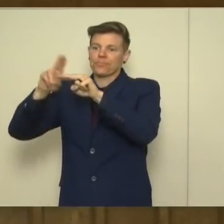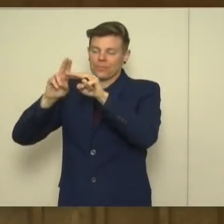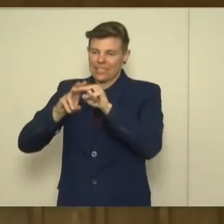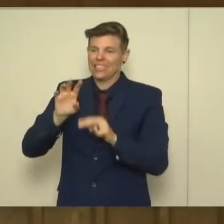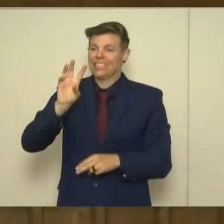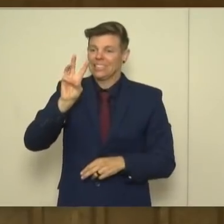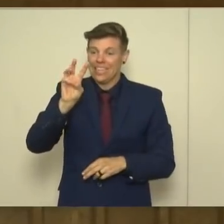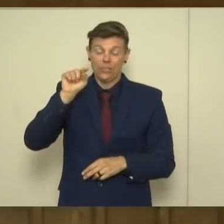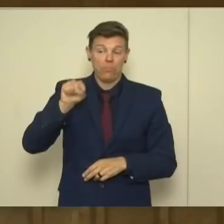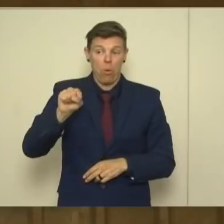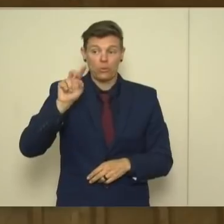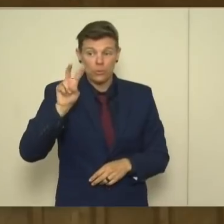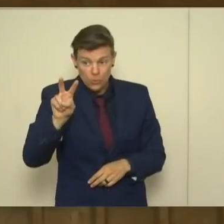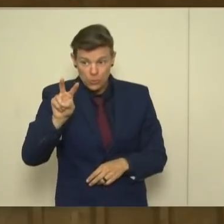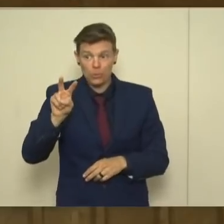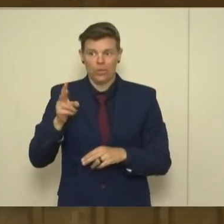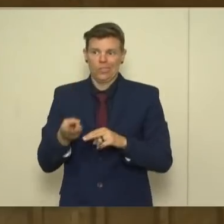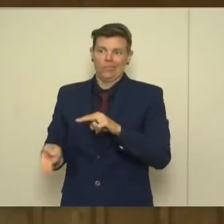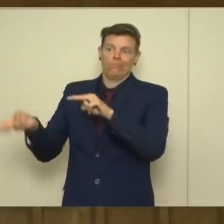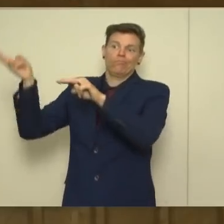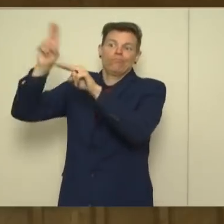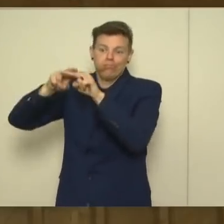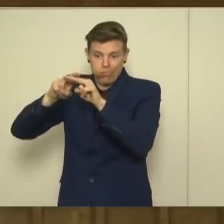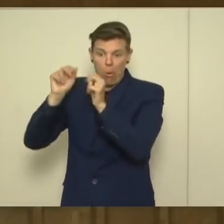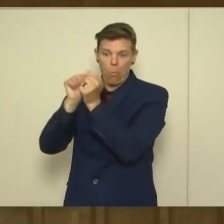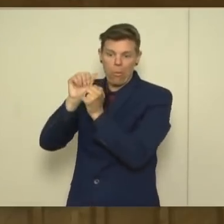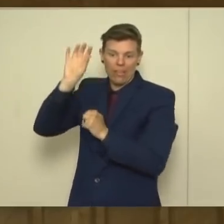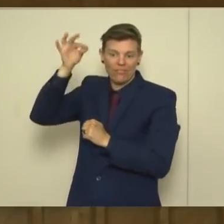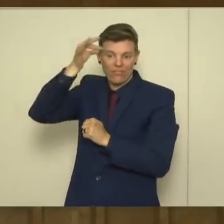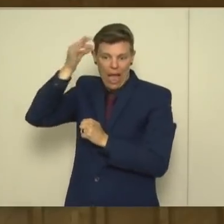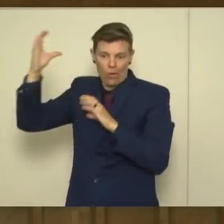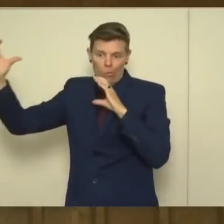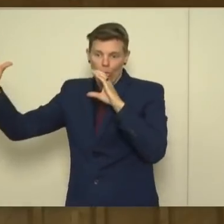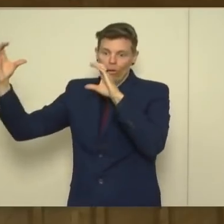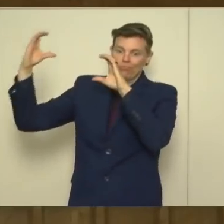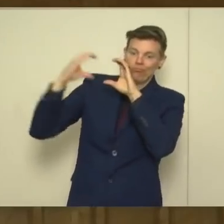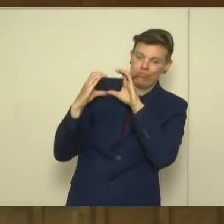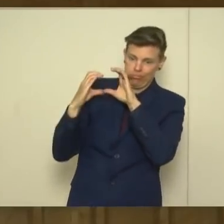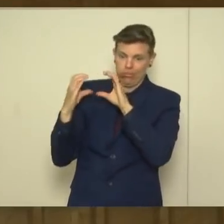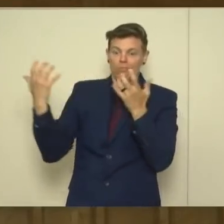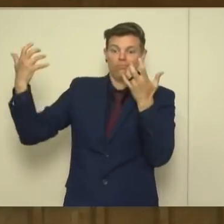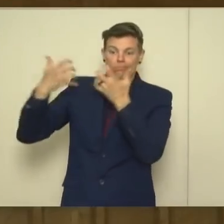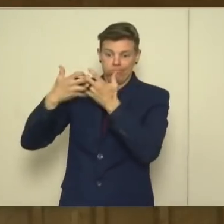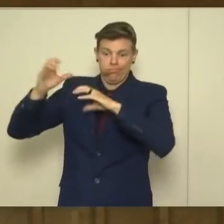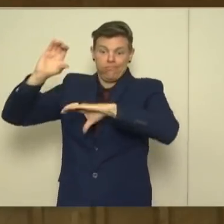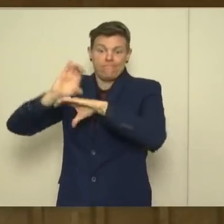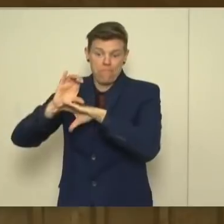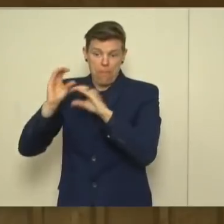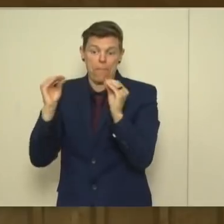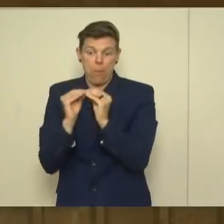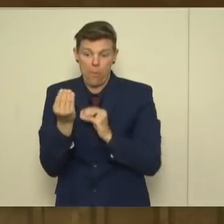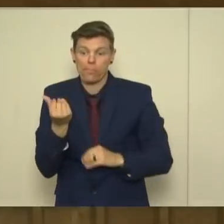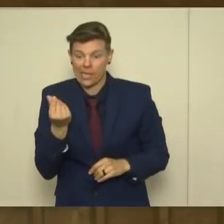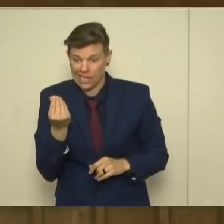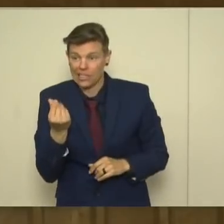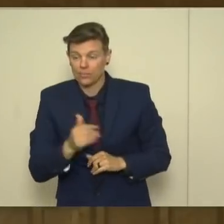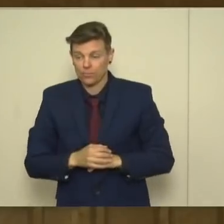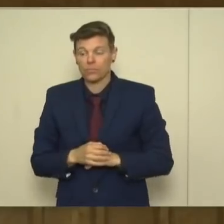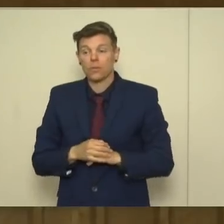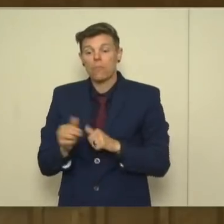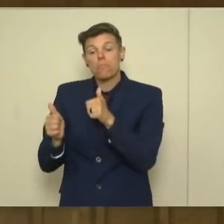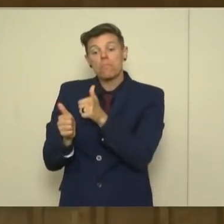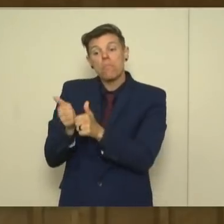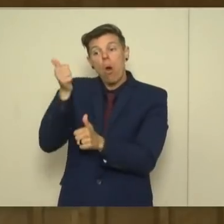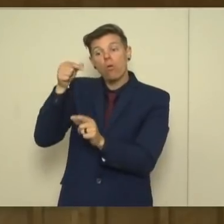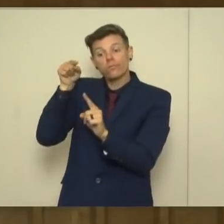in the federal match for the Medicaid program, which it's a good match. But most economists now are looking at it and saying it really should be more like